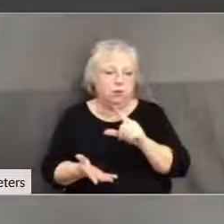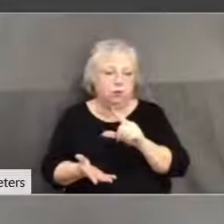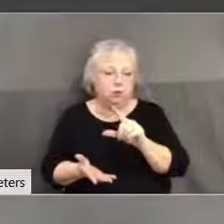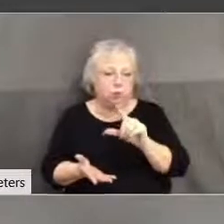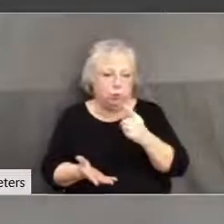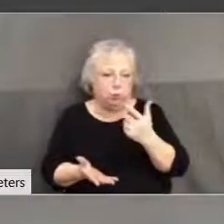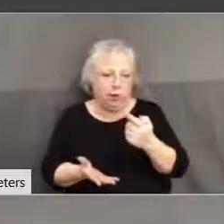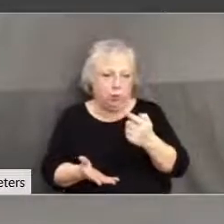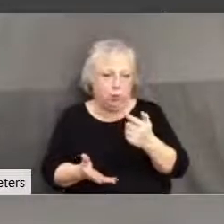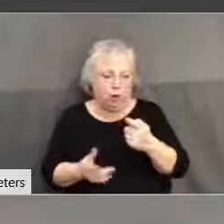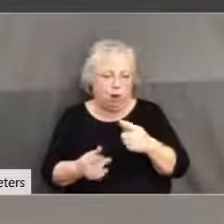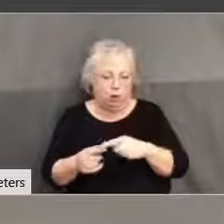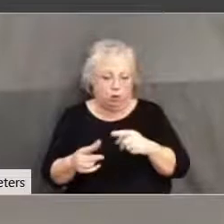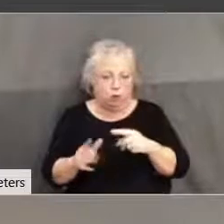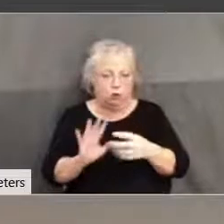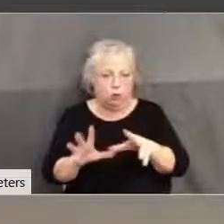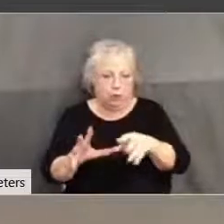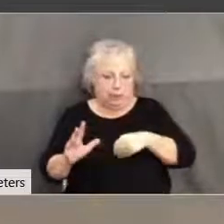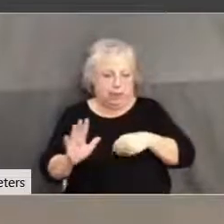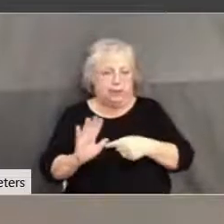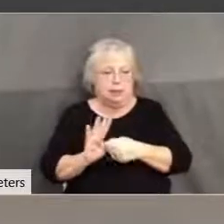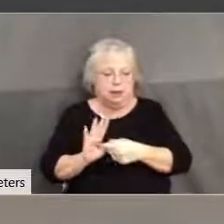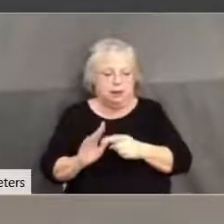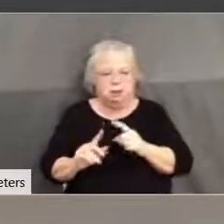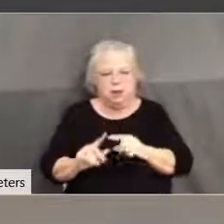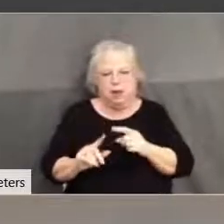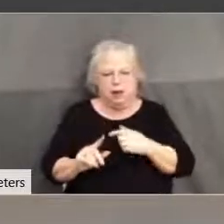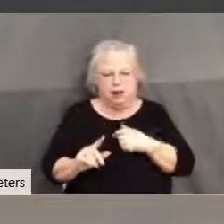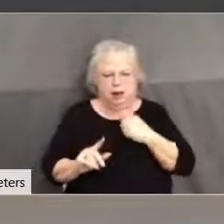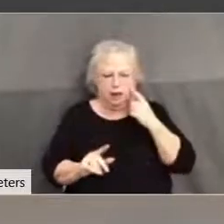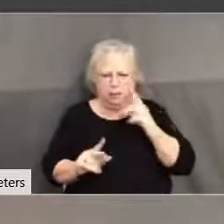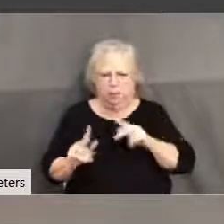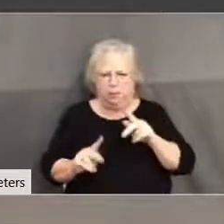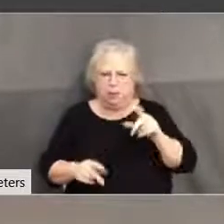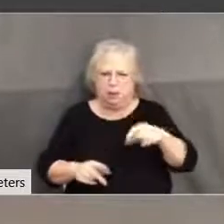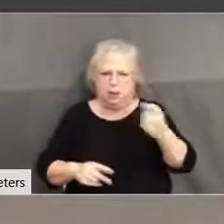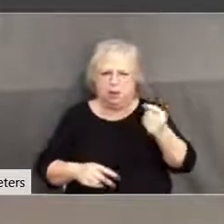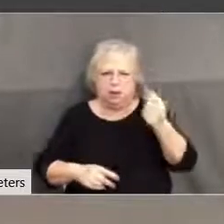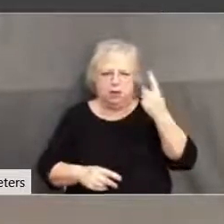do this, but it is, I think people need to understand that